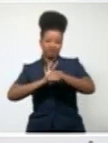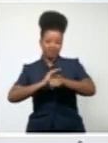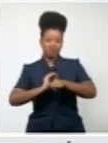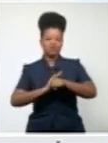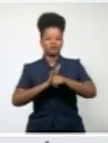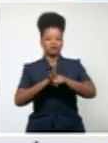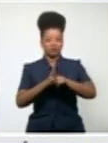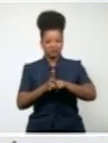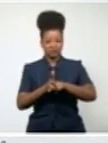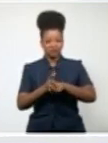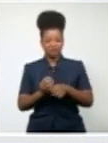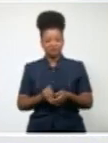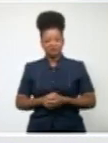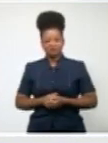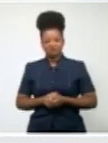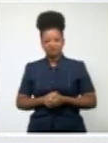COVID-19.